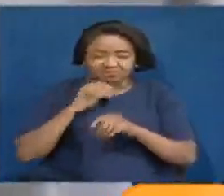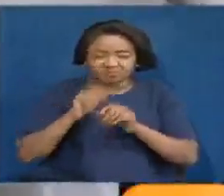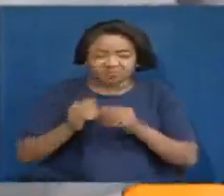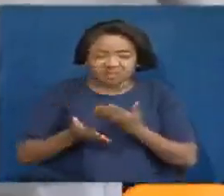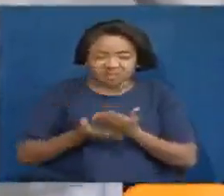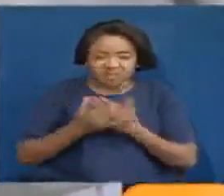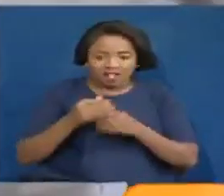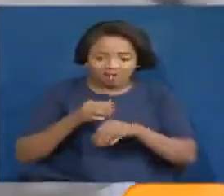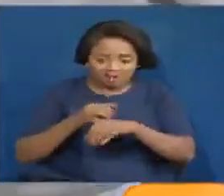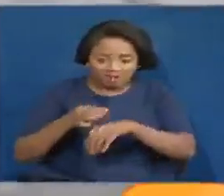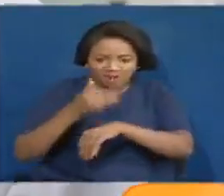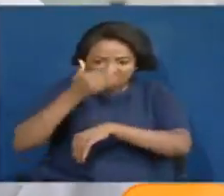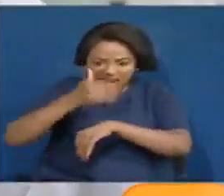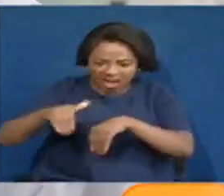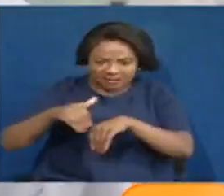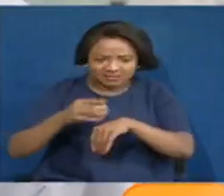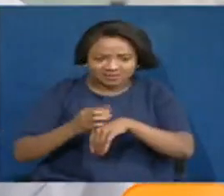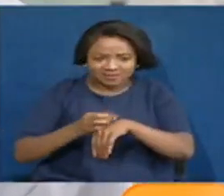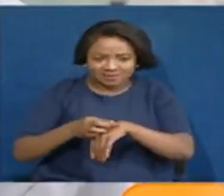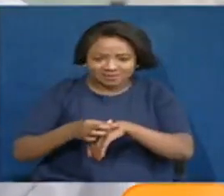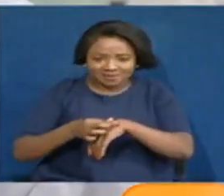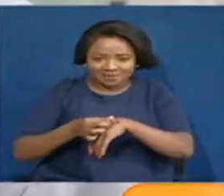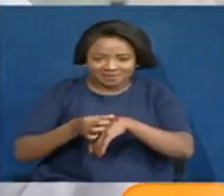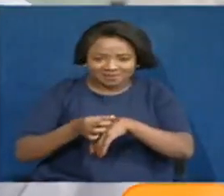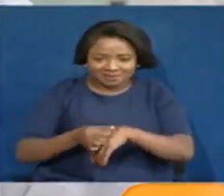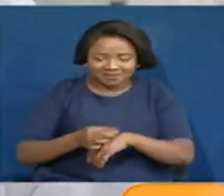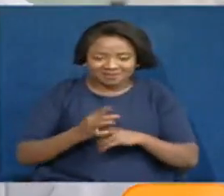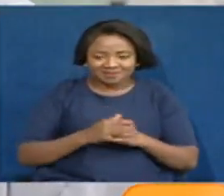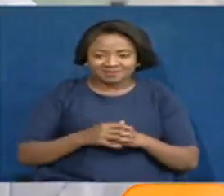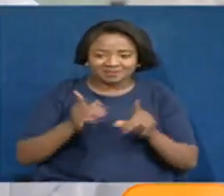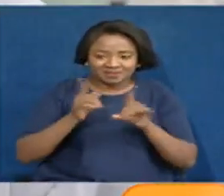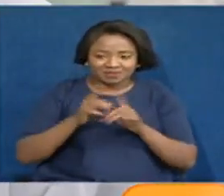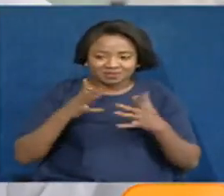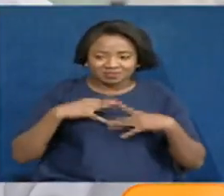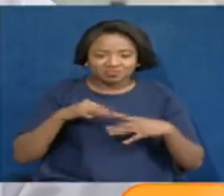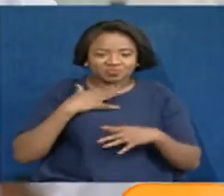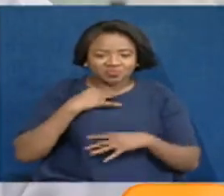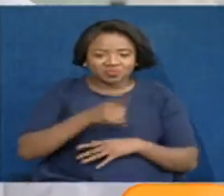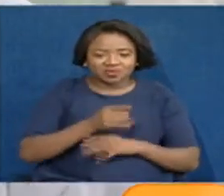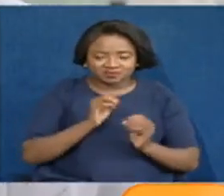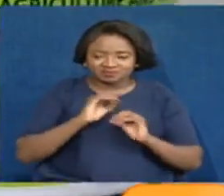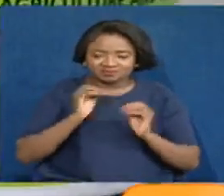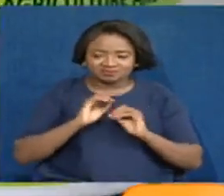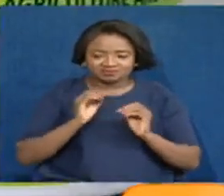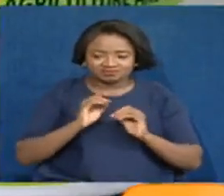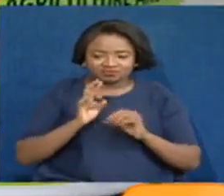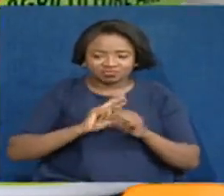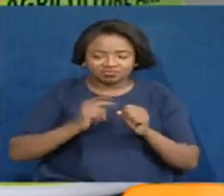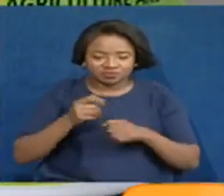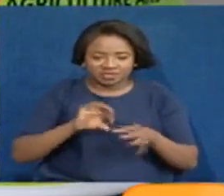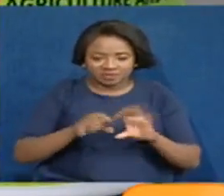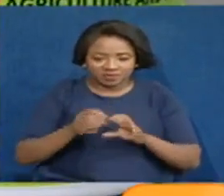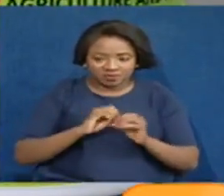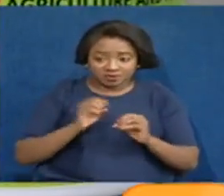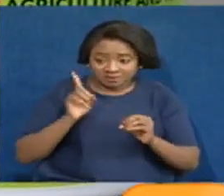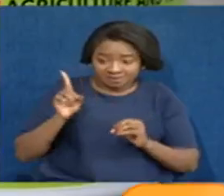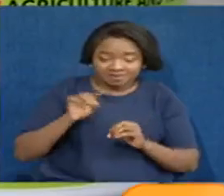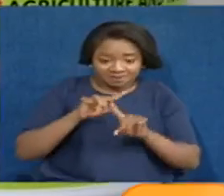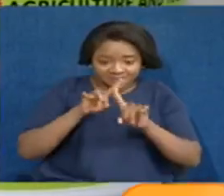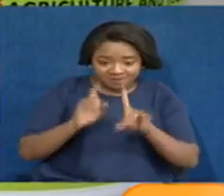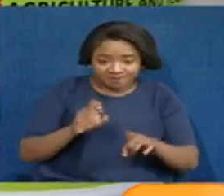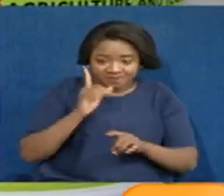of wounds and burns. It's organic, and people are running away from use of chemicals. JKUAT tested the product as